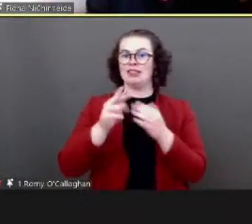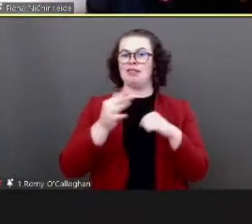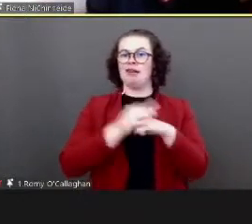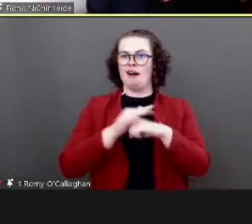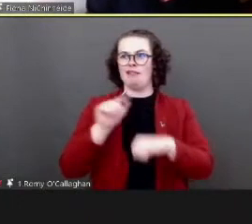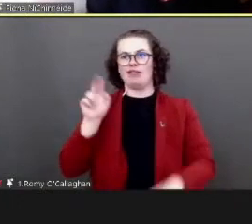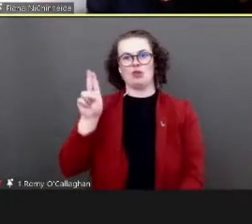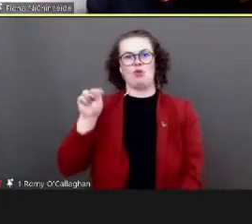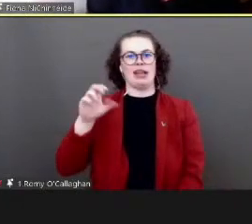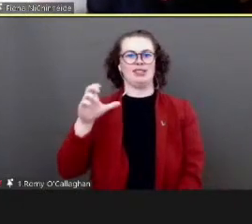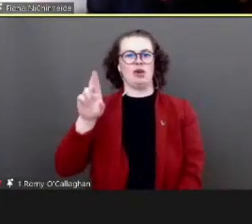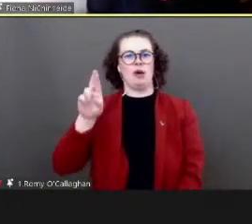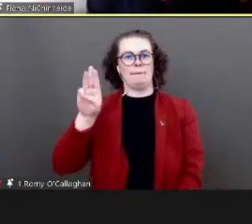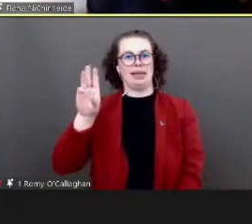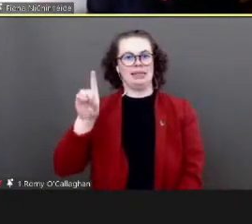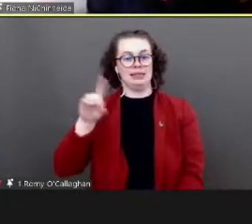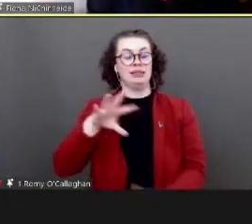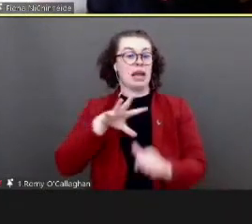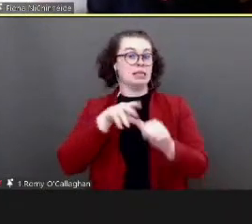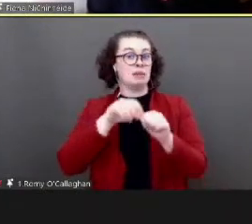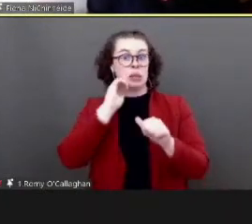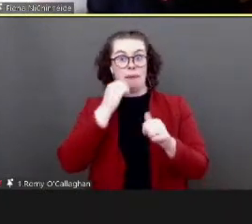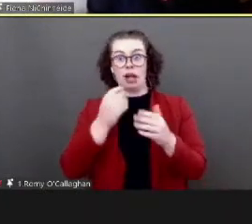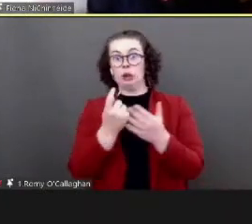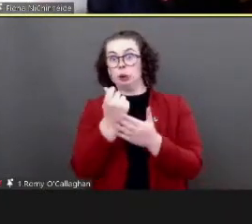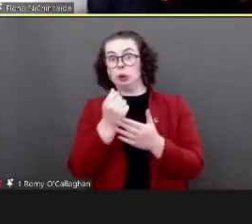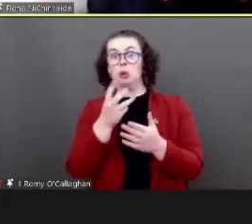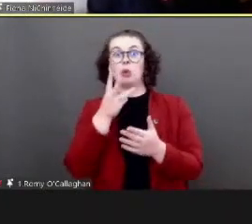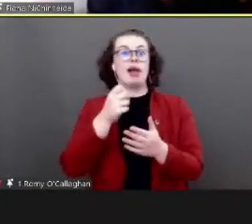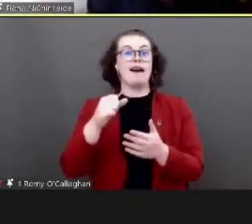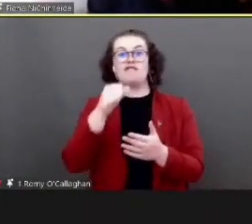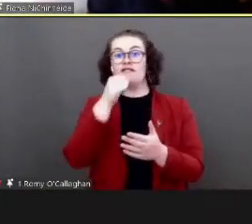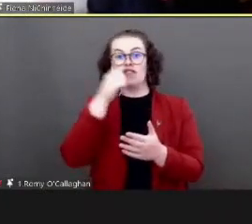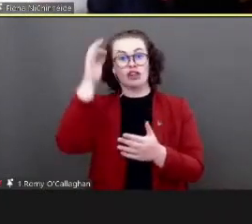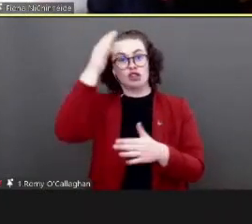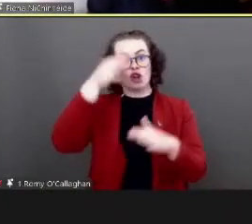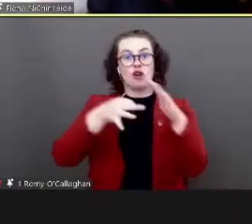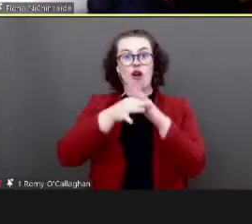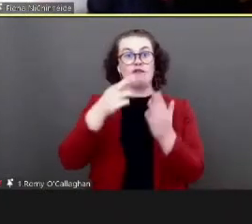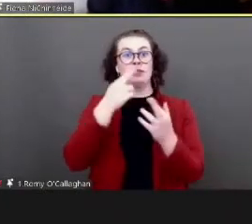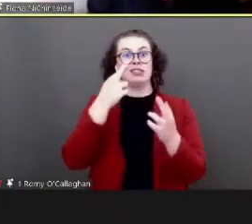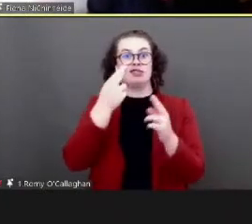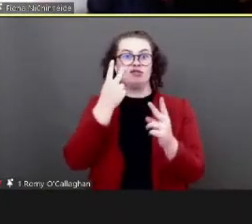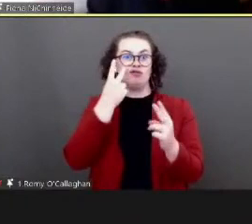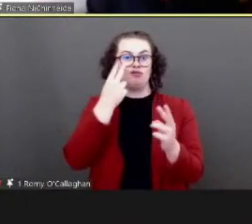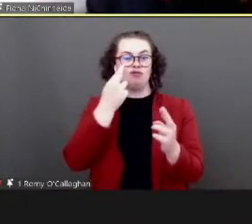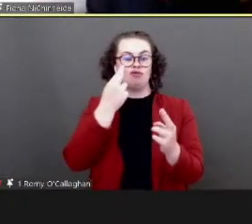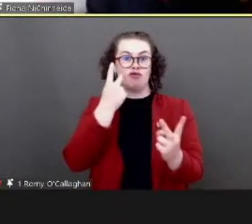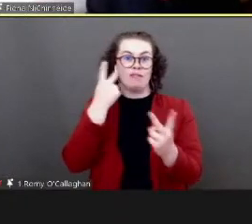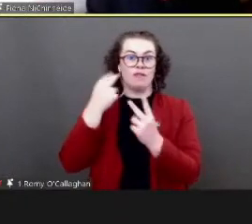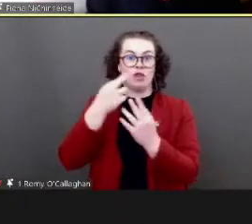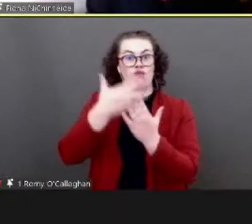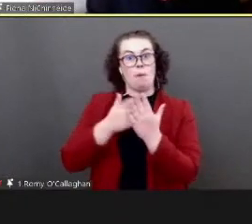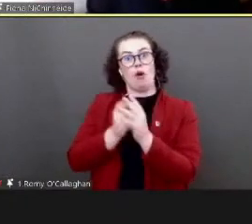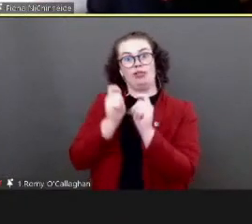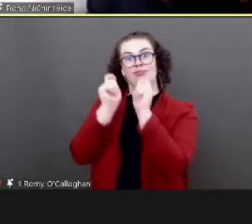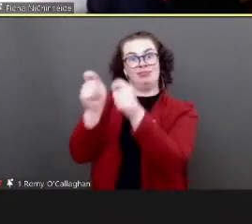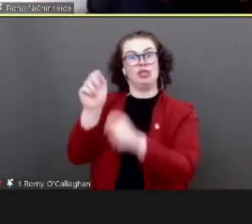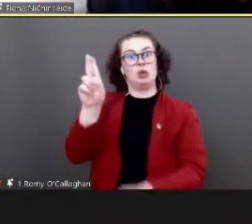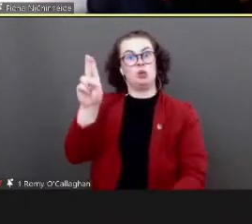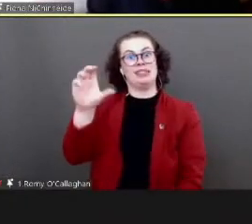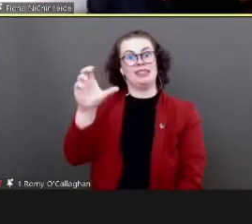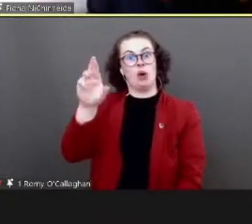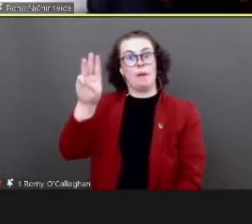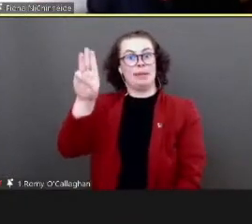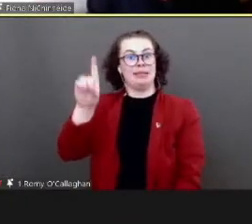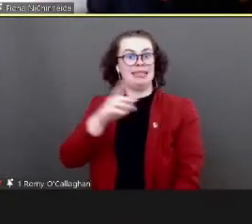Article 13, especially considering the opportunities coming up with the first state report under the UNCRPD due, and the current opportunities